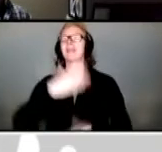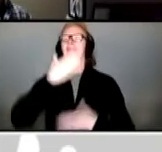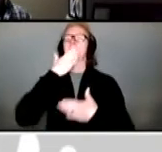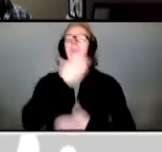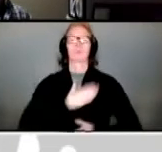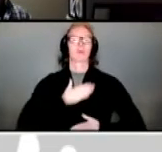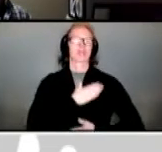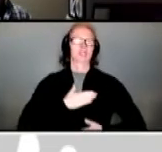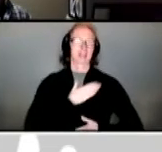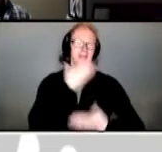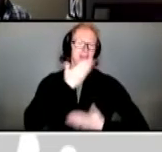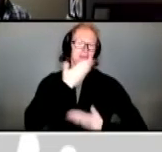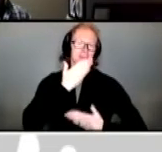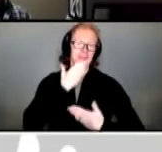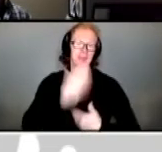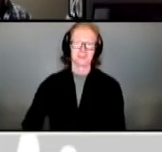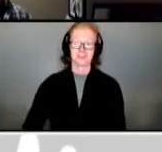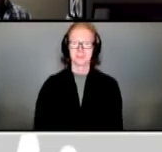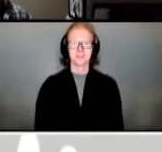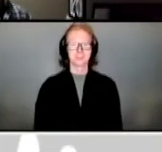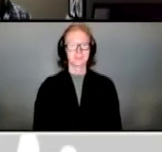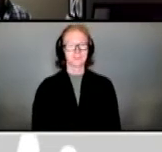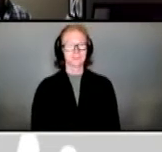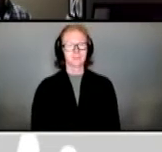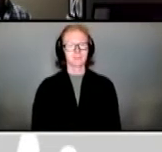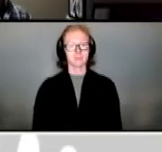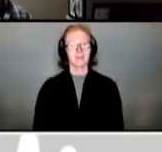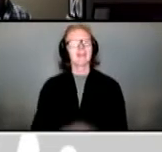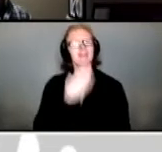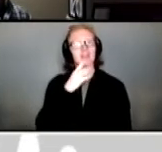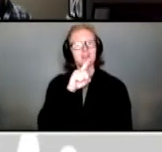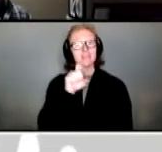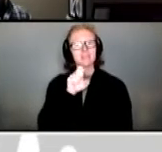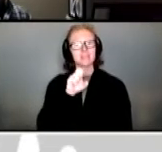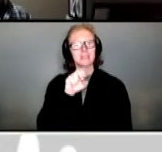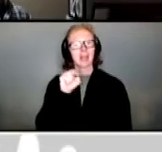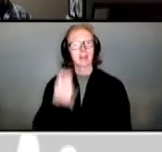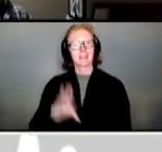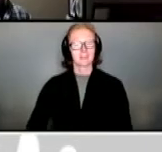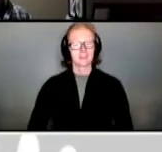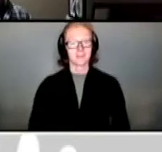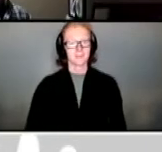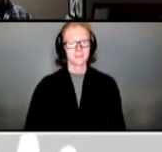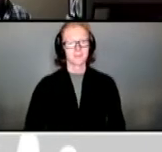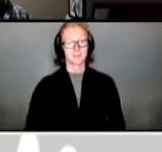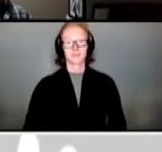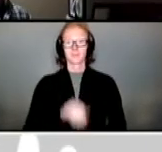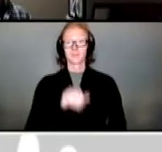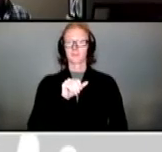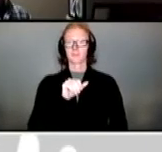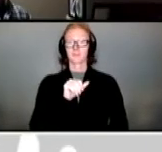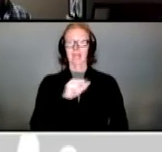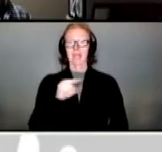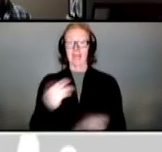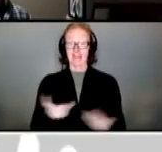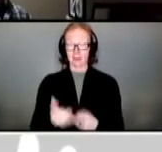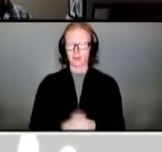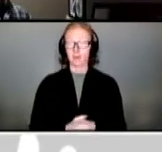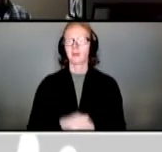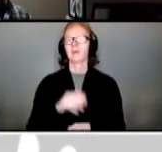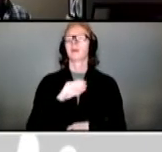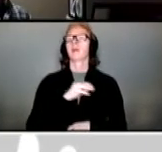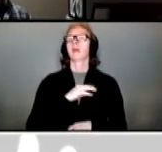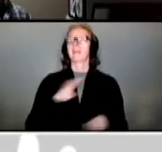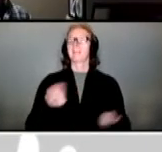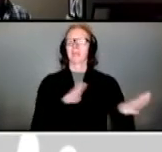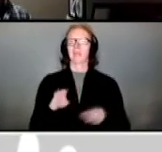you. Thank you, Zainab. So the chair of the Behavioral Health Subcommittee, Amy, can you